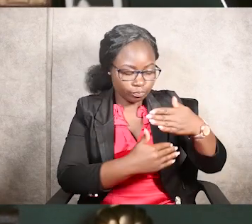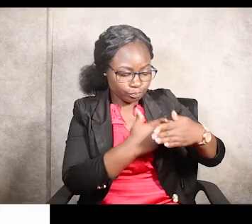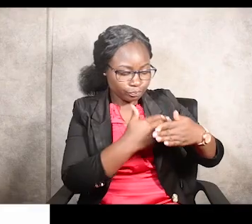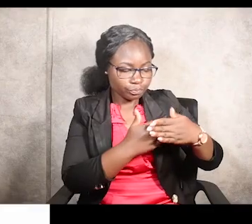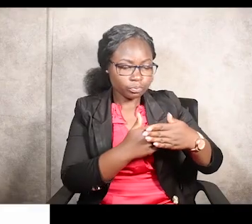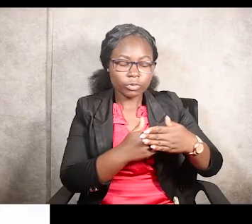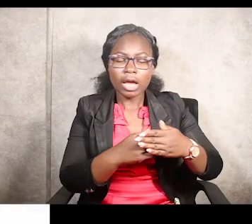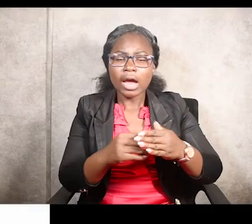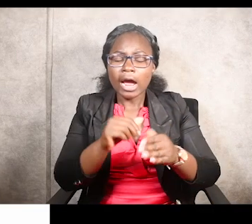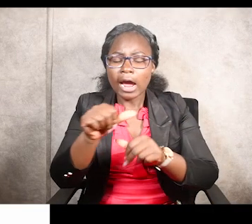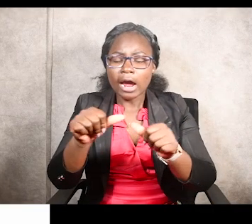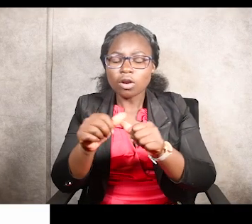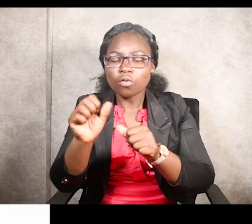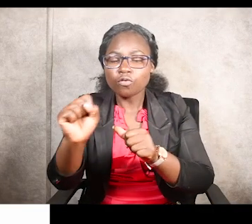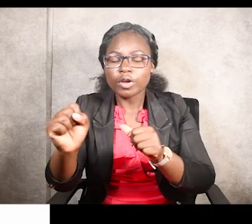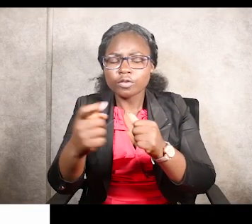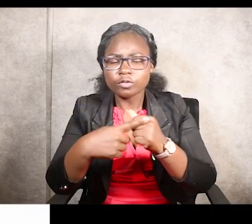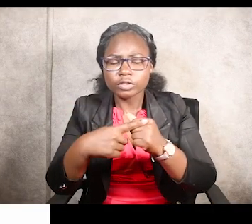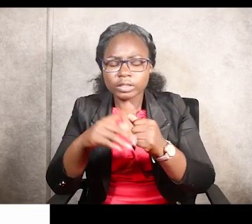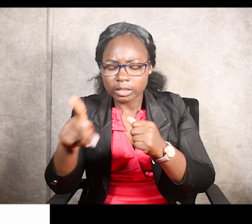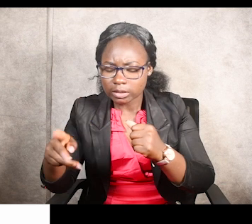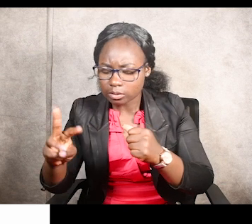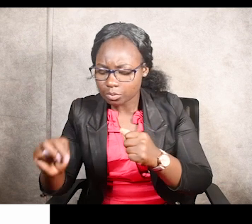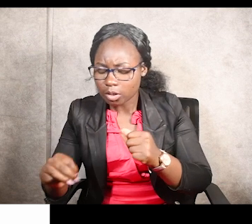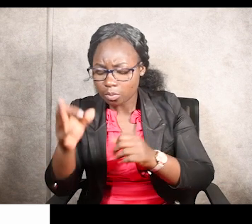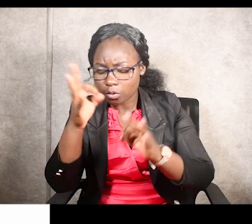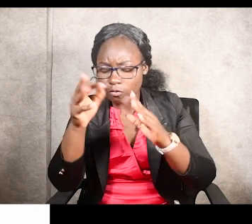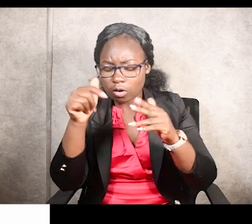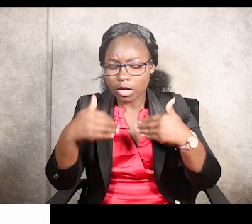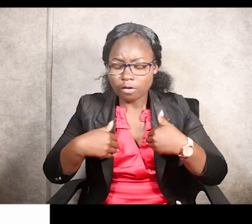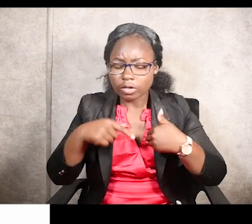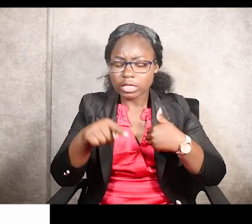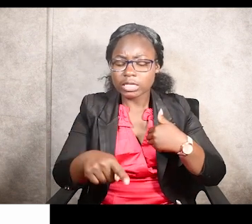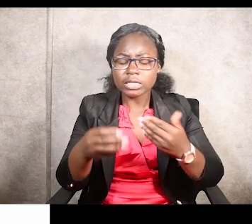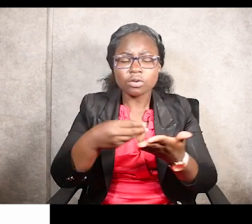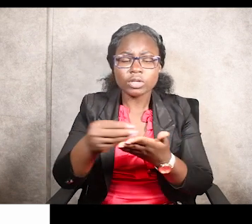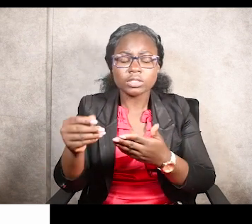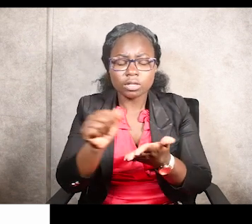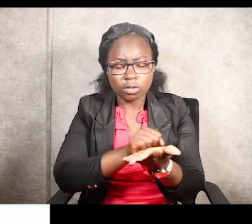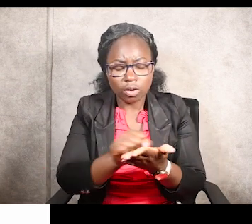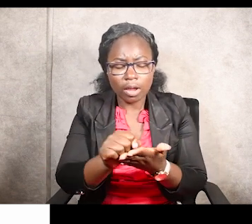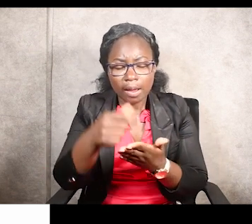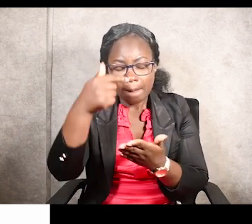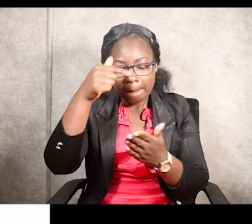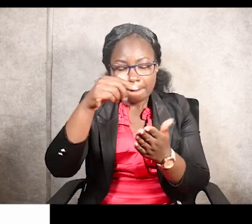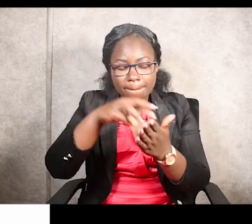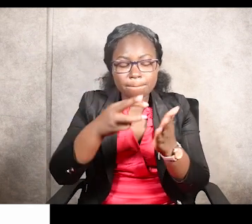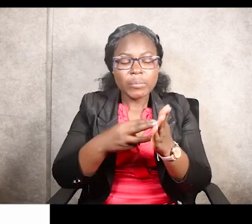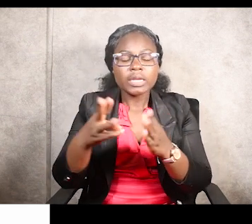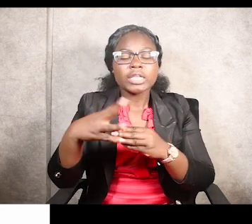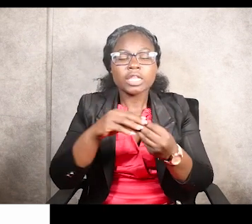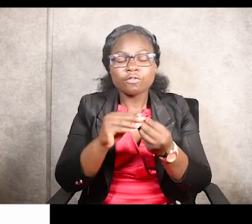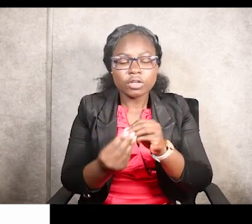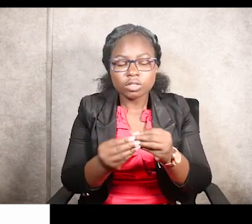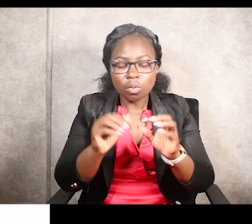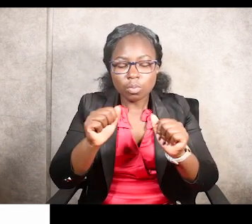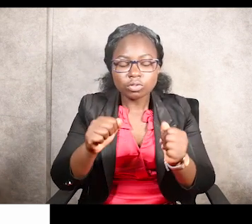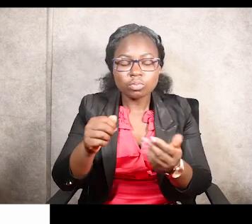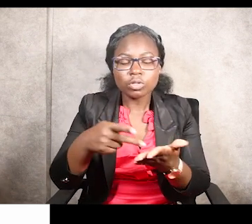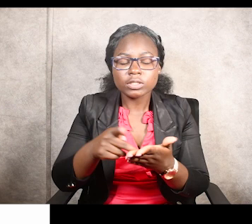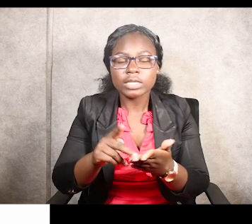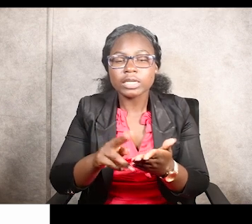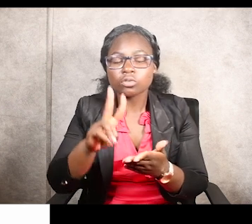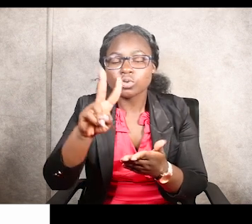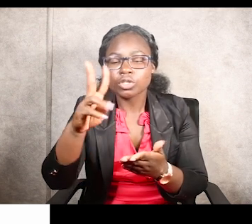5-6 p.m. When you have an online platform where you're selling goods and service, that means you have flexibility of time and location. You can sell 24 hours